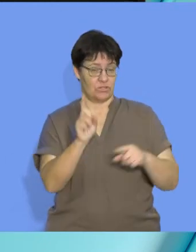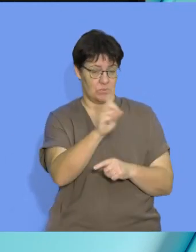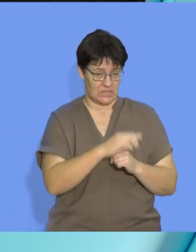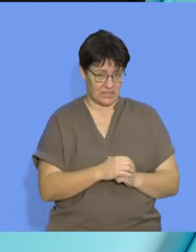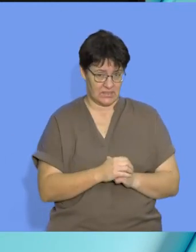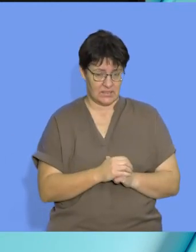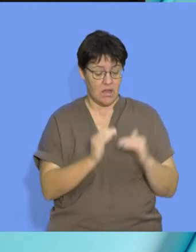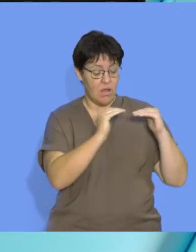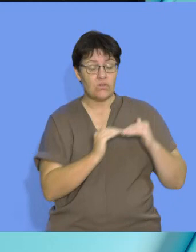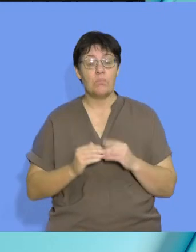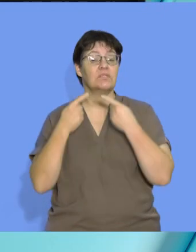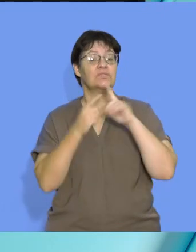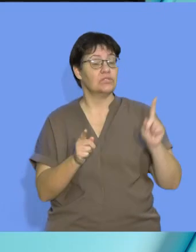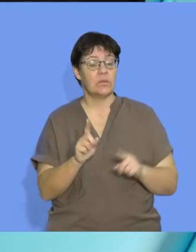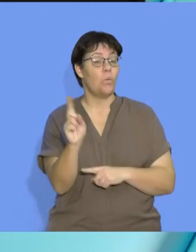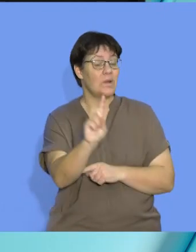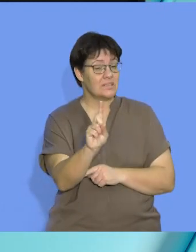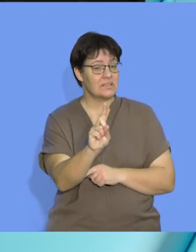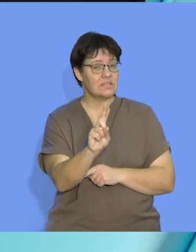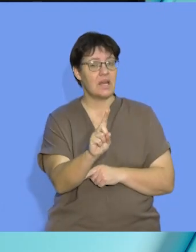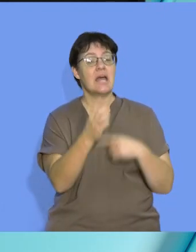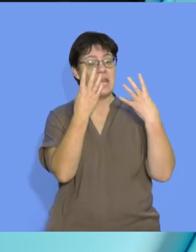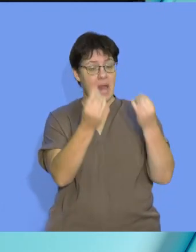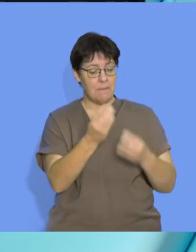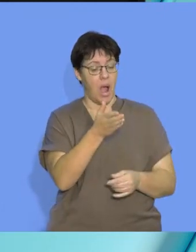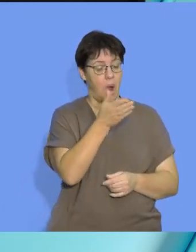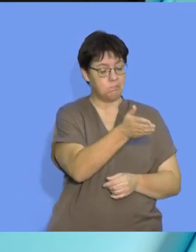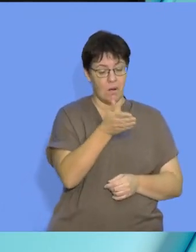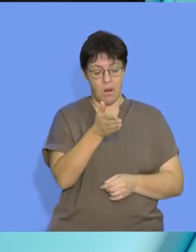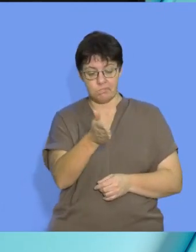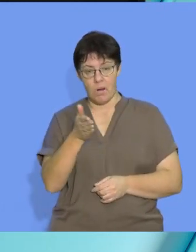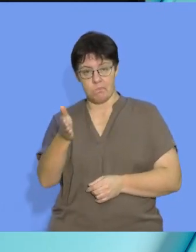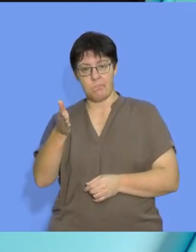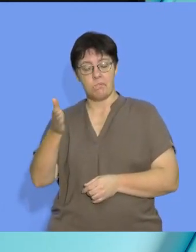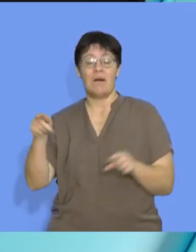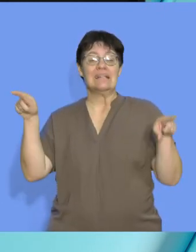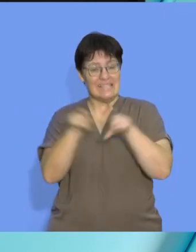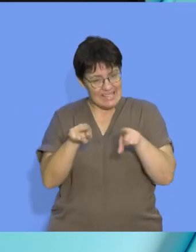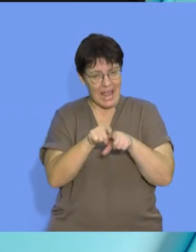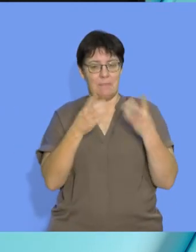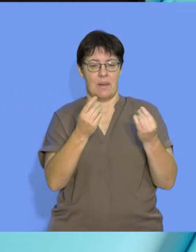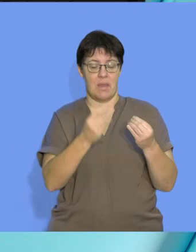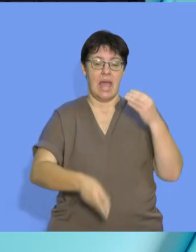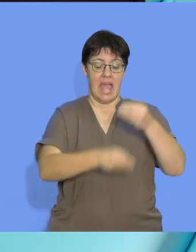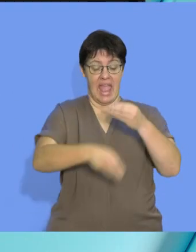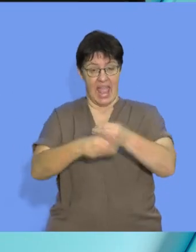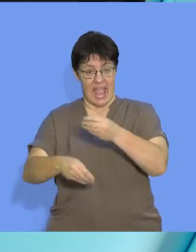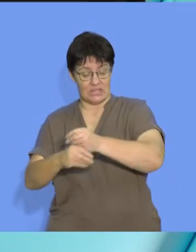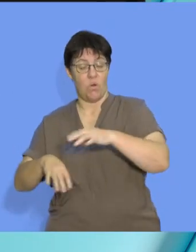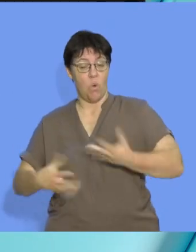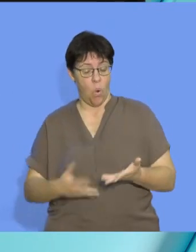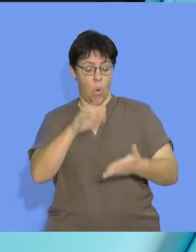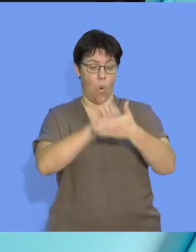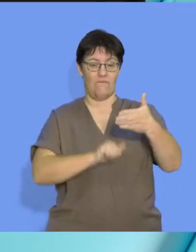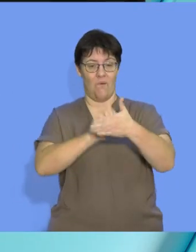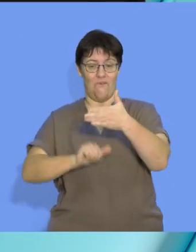a common difference being a number that is continuously added or subtracted between